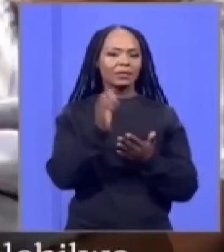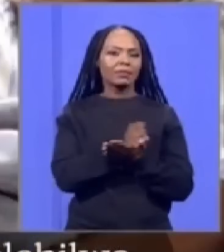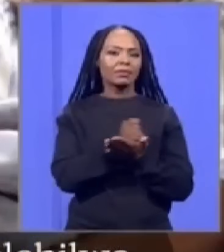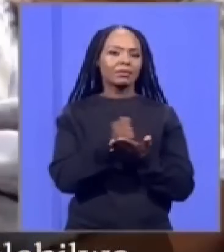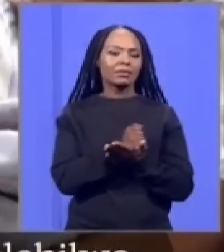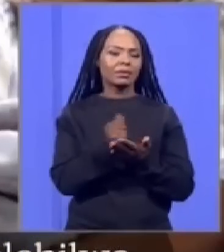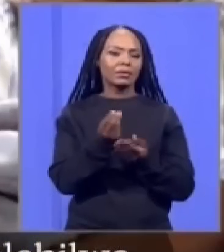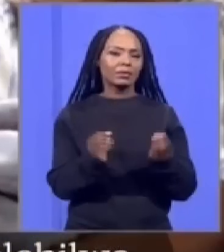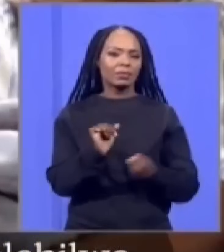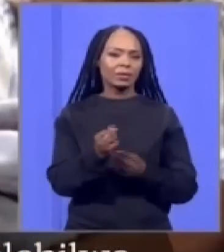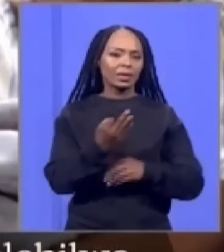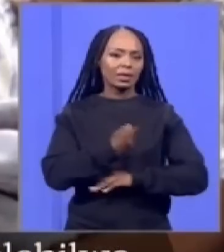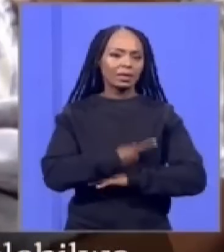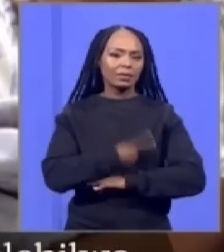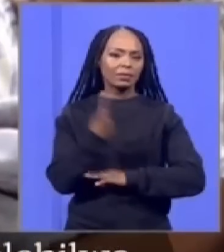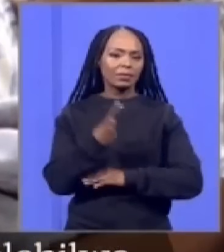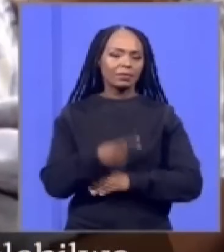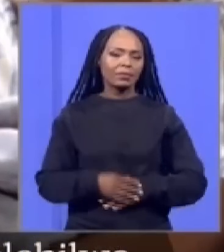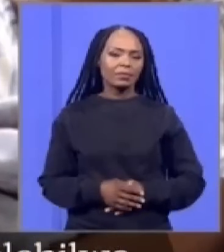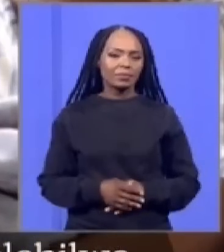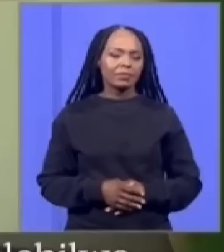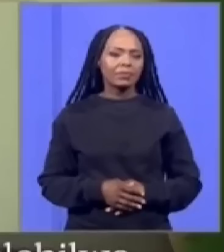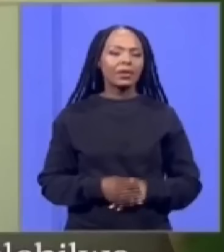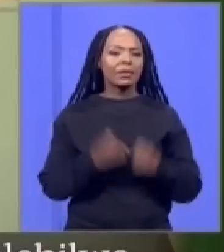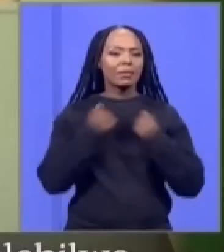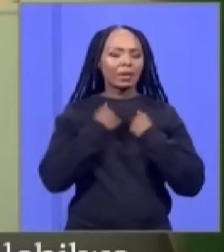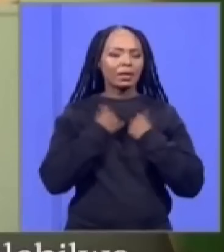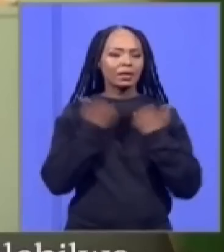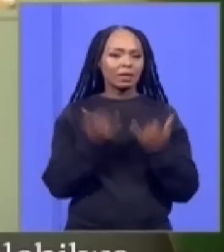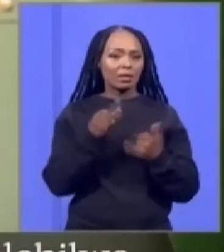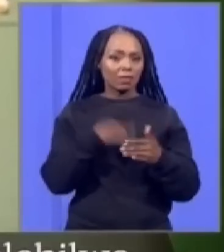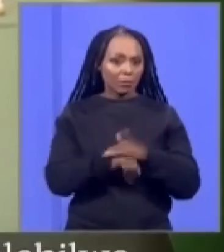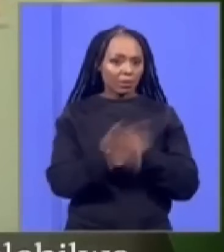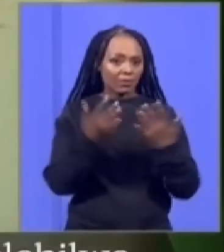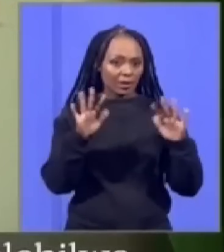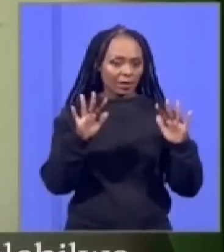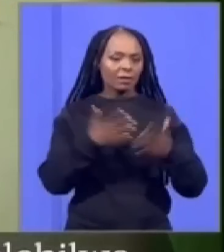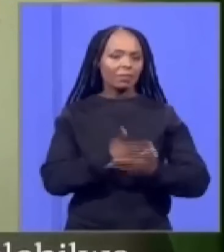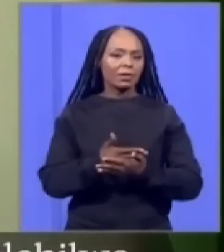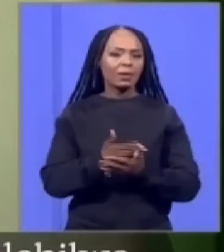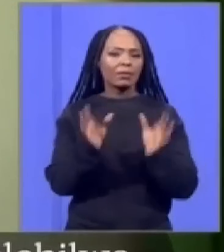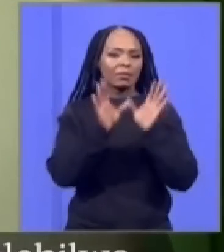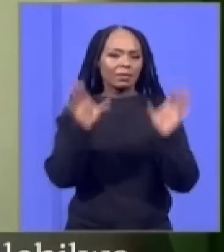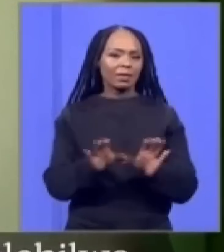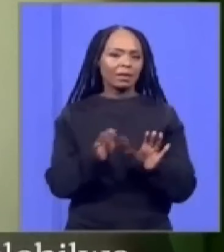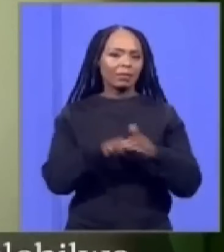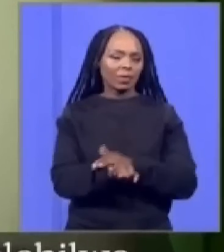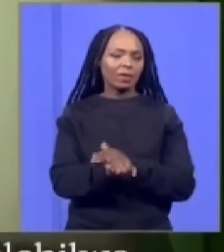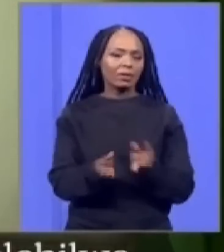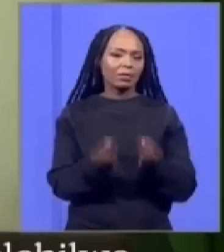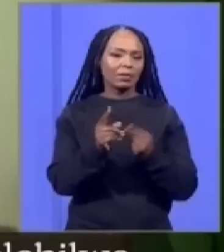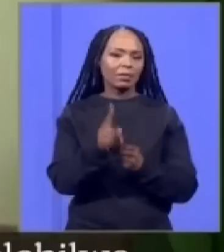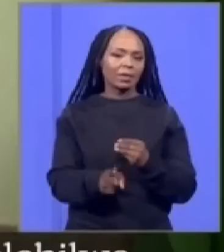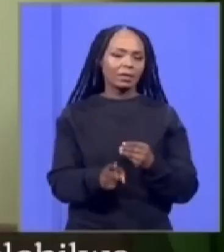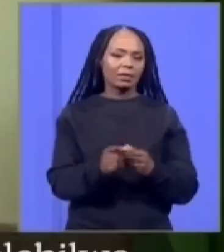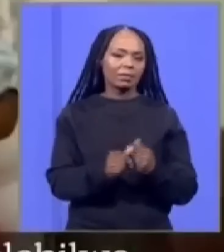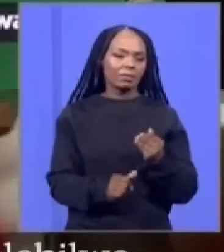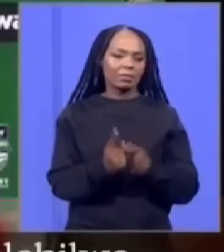days. Batswadi ba kgothaletswa hore ba fumanele masea a bona mangolo a tlhaho nakong ya kgwedi lesea le belehile.